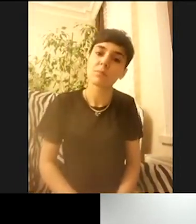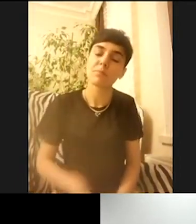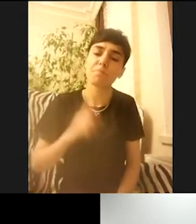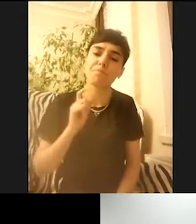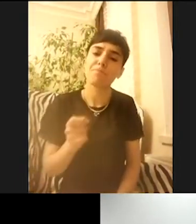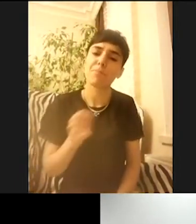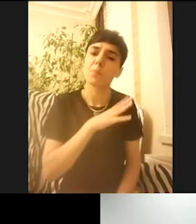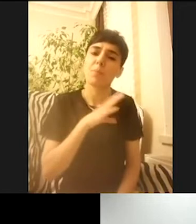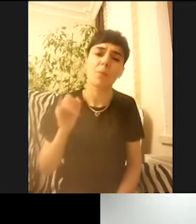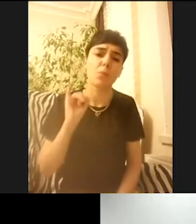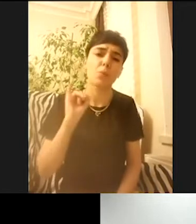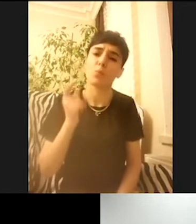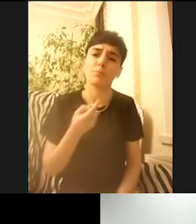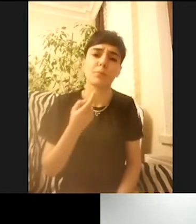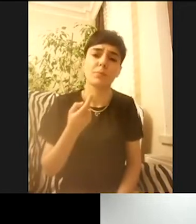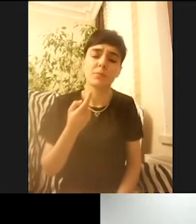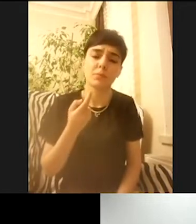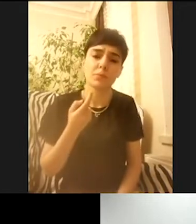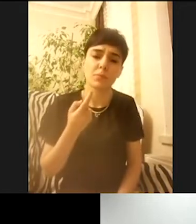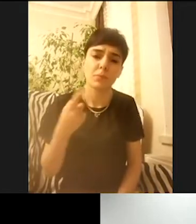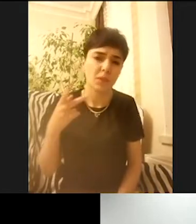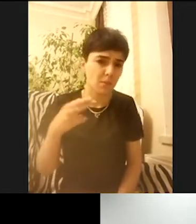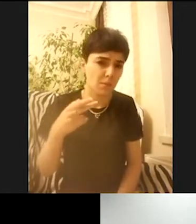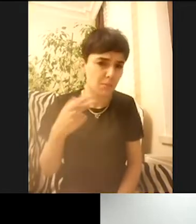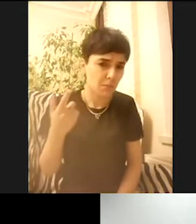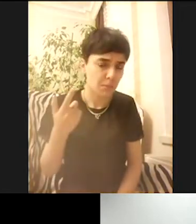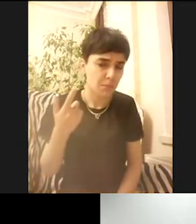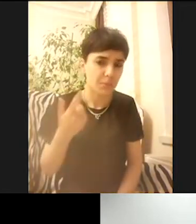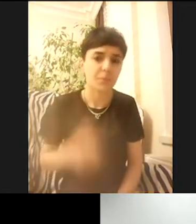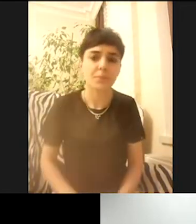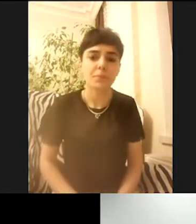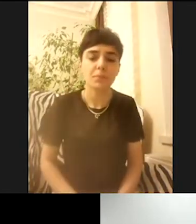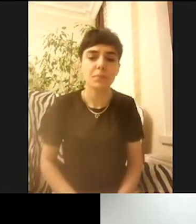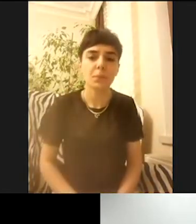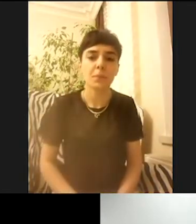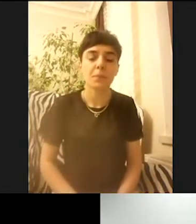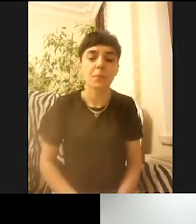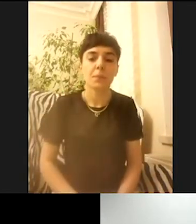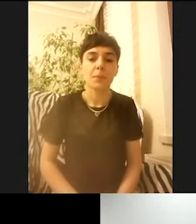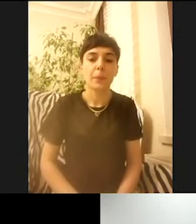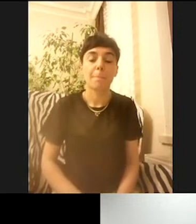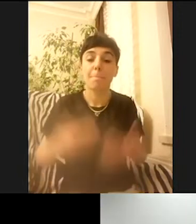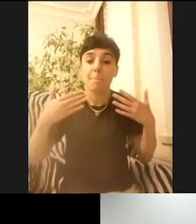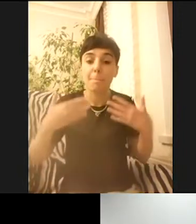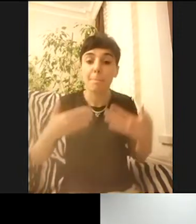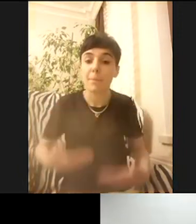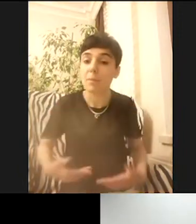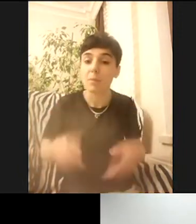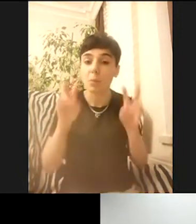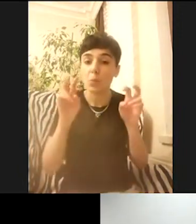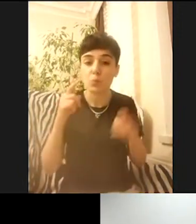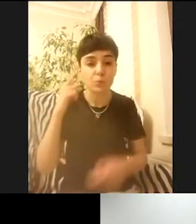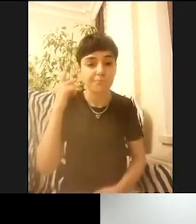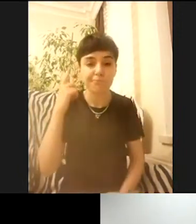and maybe I'm stuck on the idea of bodies, and of course you're right, like thinking back to the structures, but there's something of the meeting, and there was something where I was thinking about